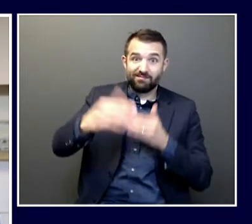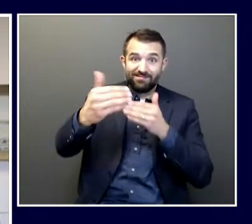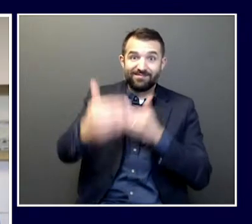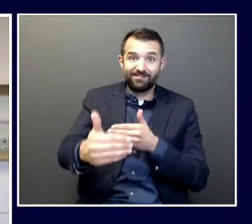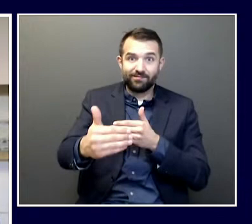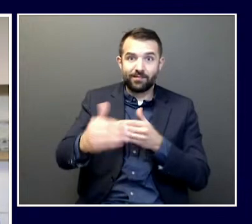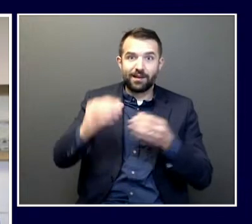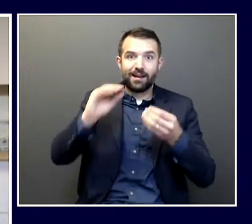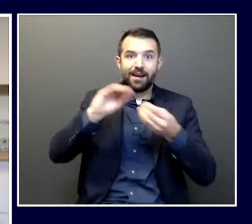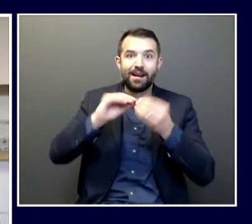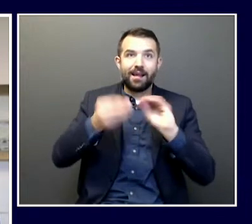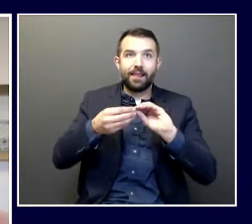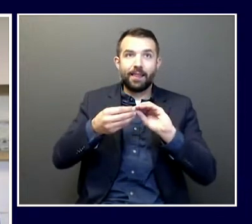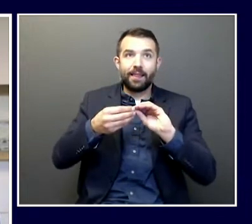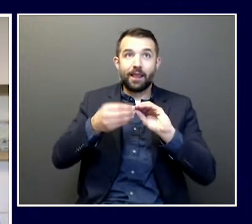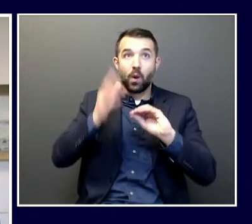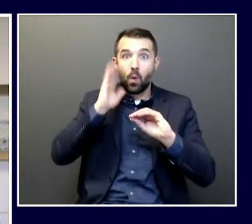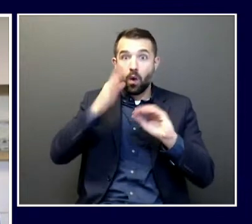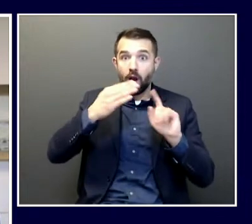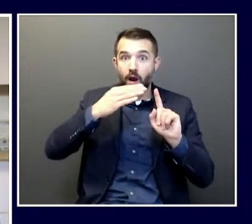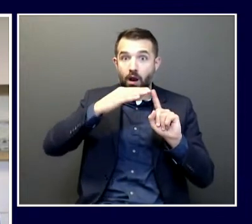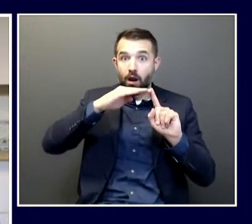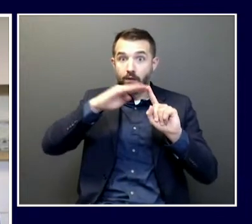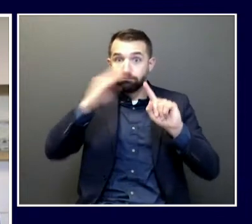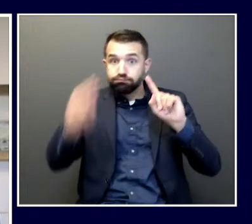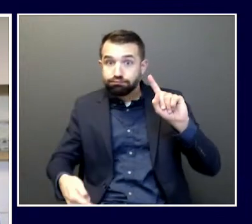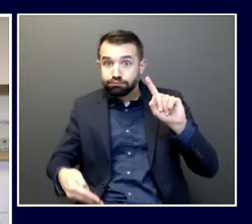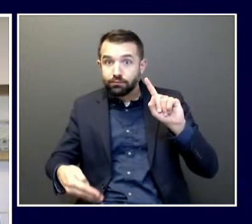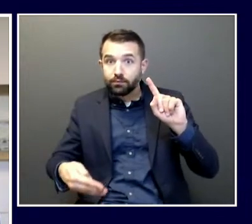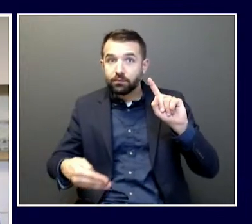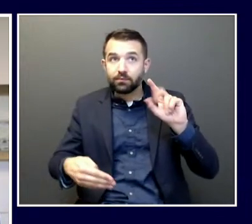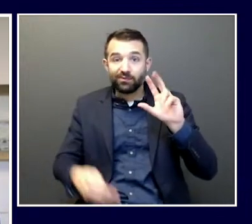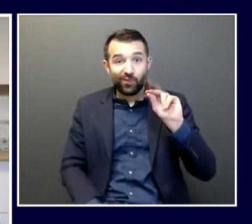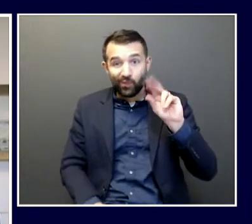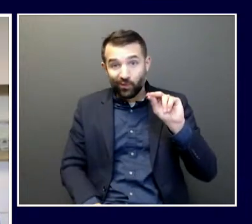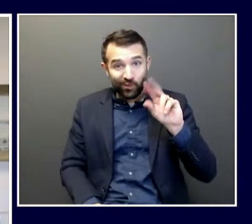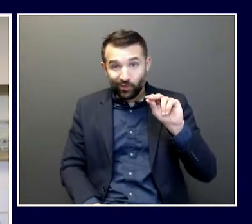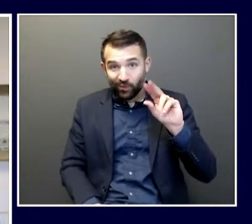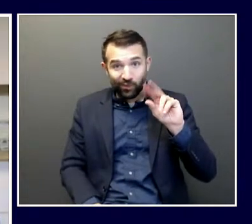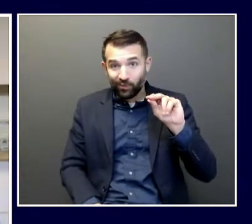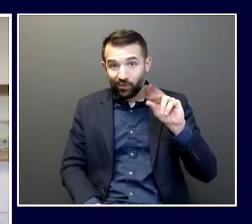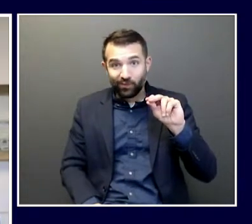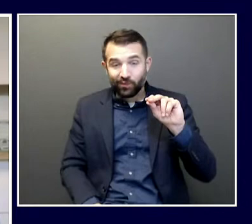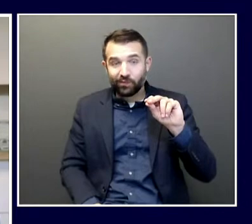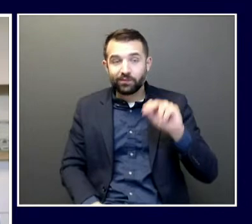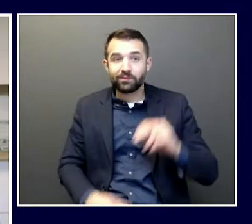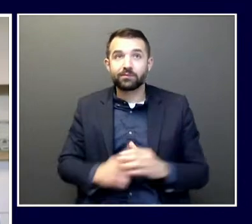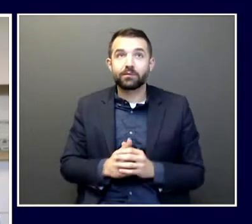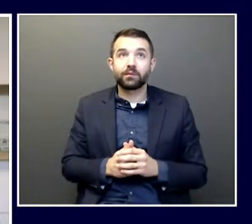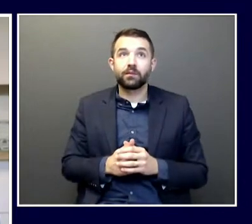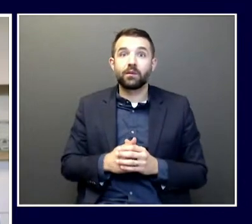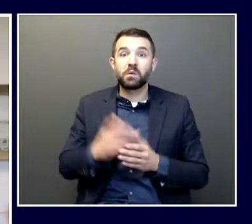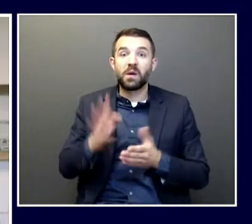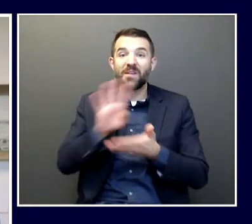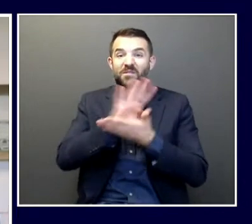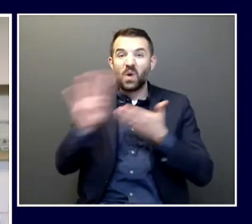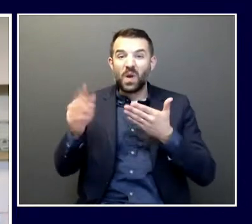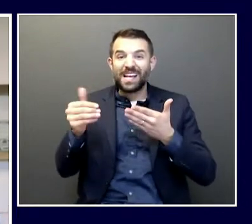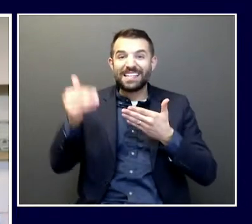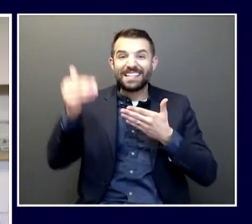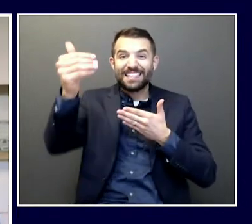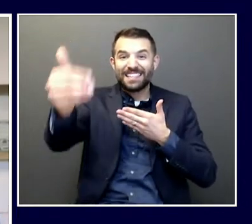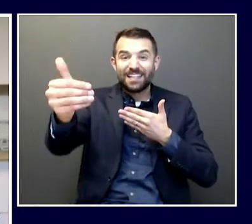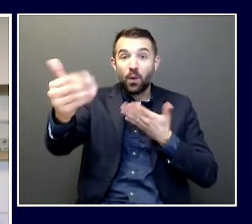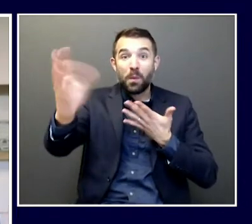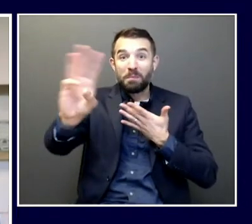sustained high levels of cases are going to turn. It may even be 2 or 3 incubation periods. But beyond that, where